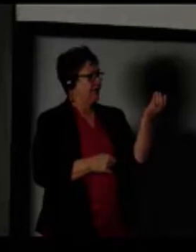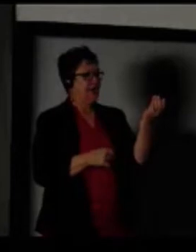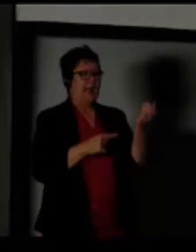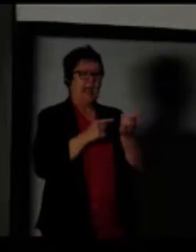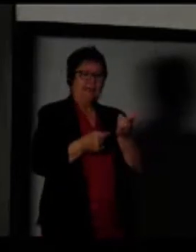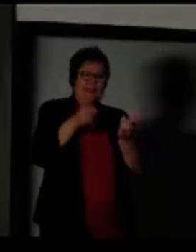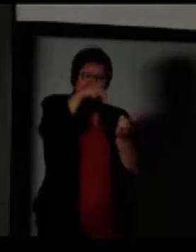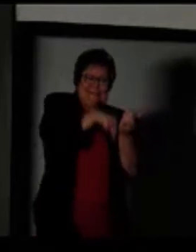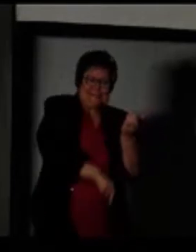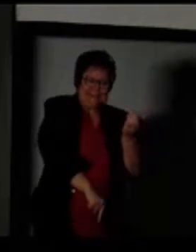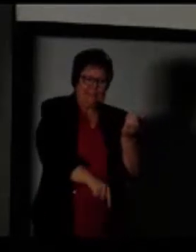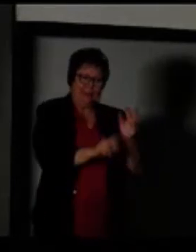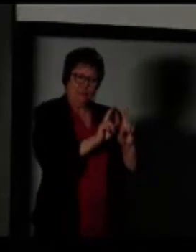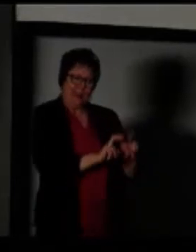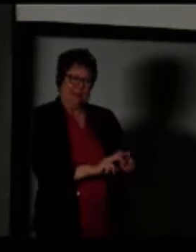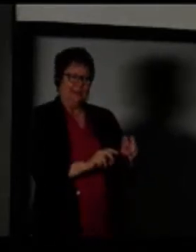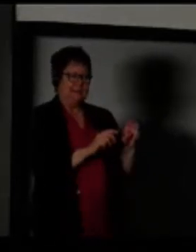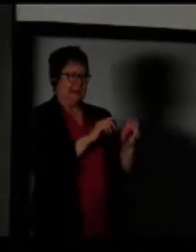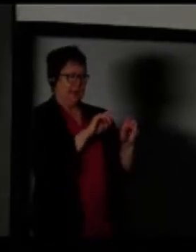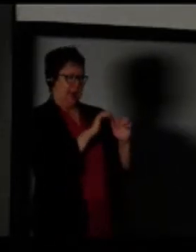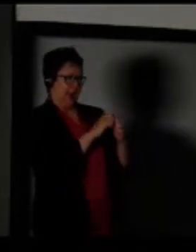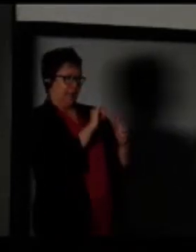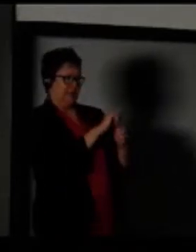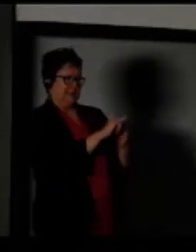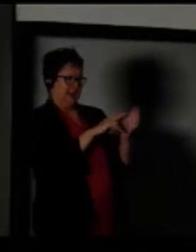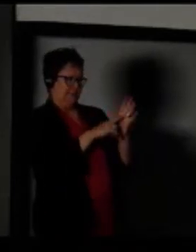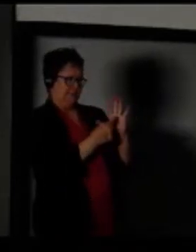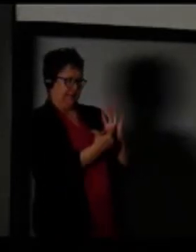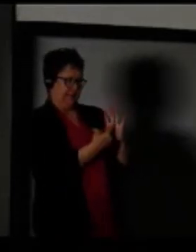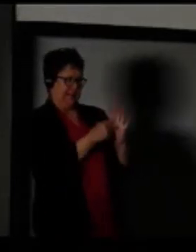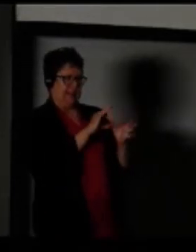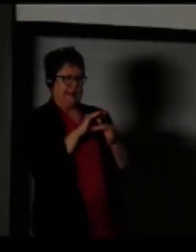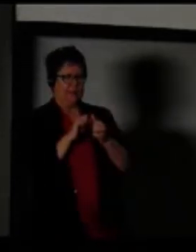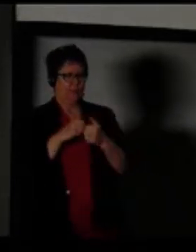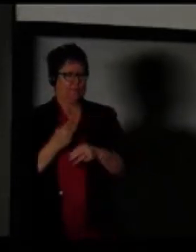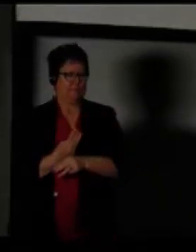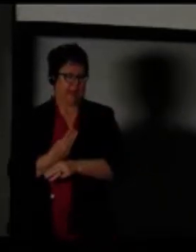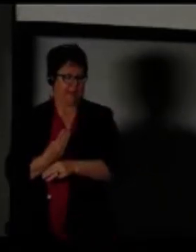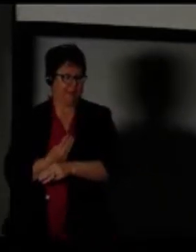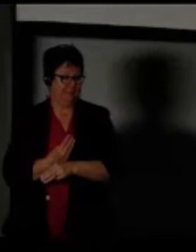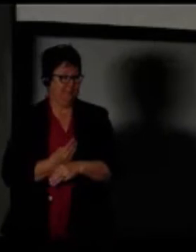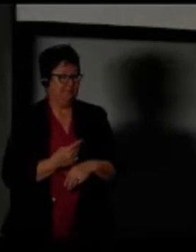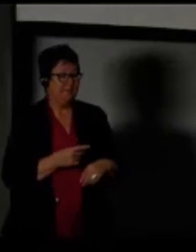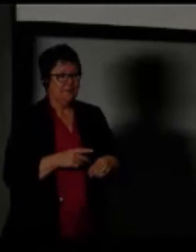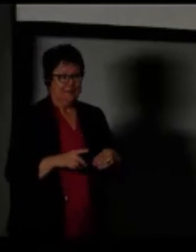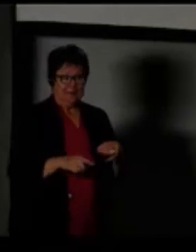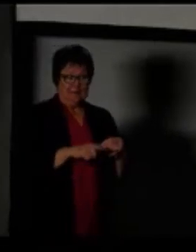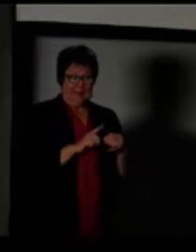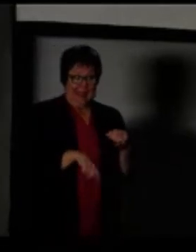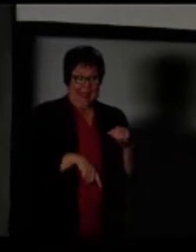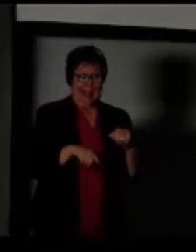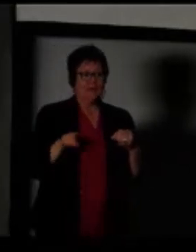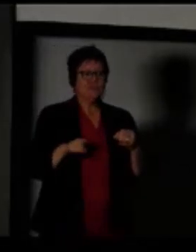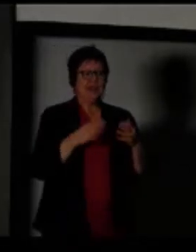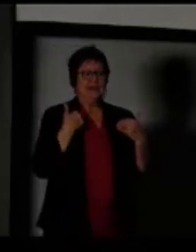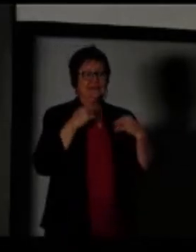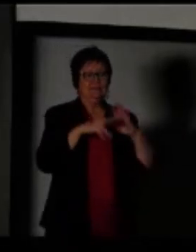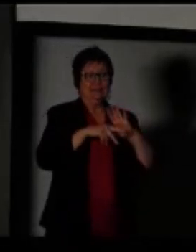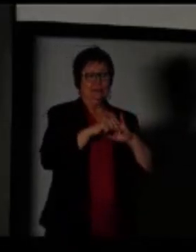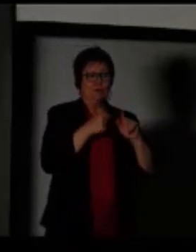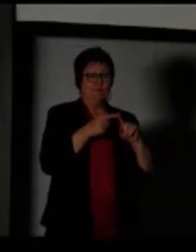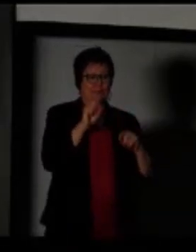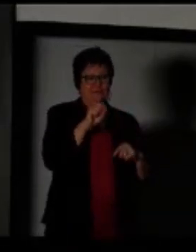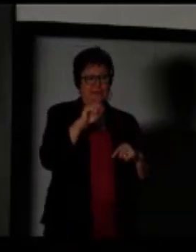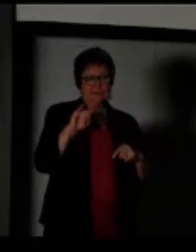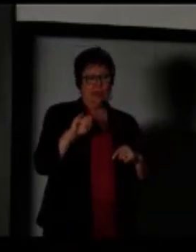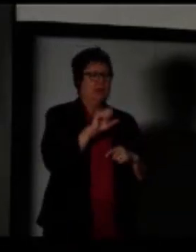deeply into looking at what does that art object mean and how can she apply it to math. And at the end, she ends with a video from